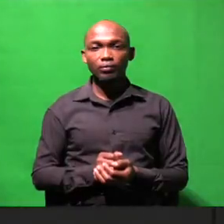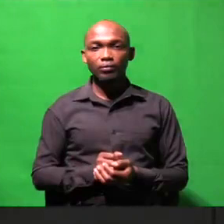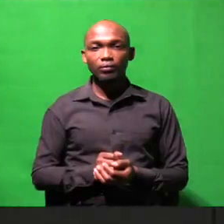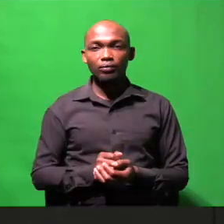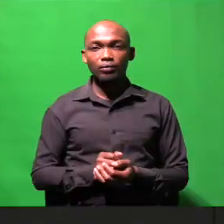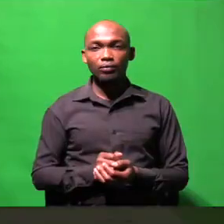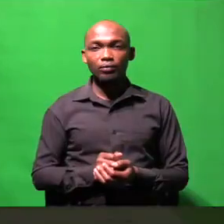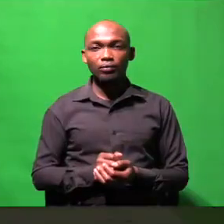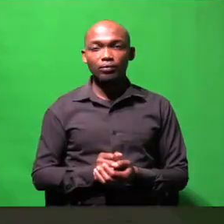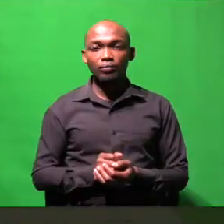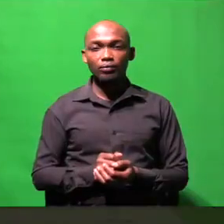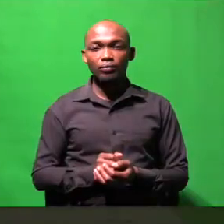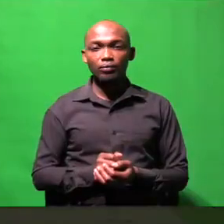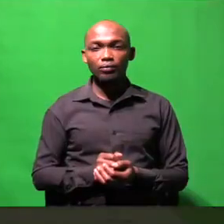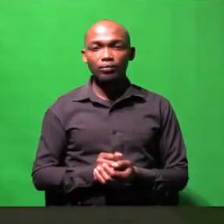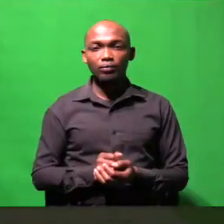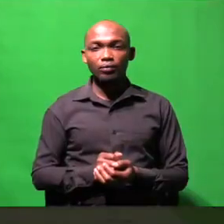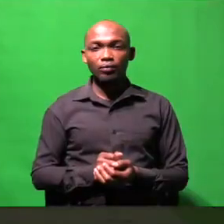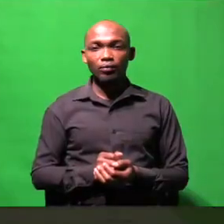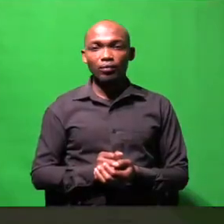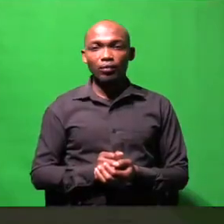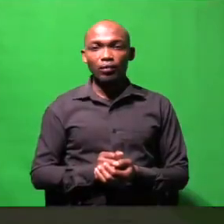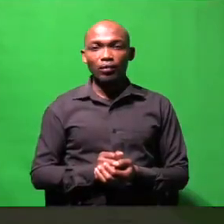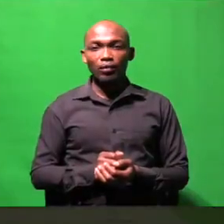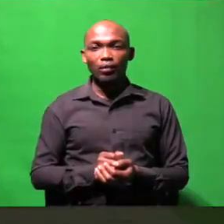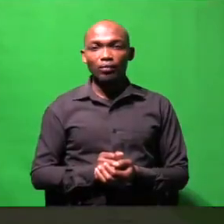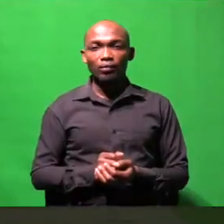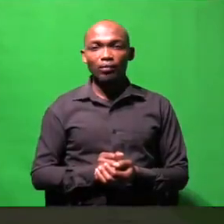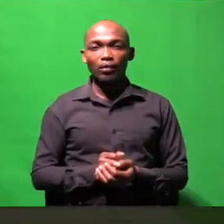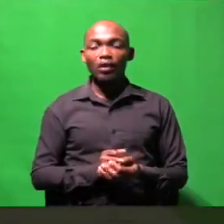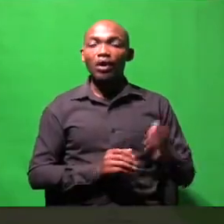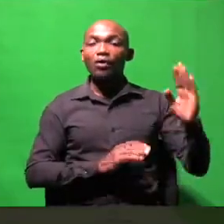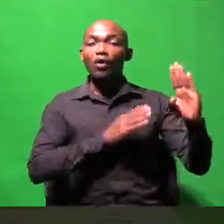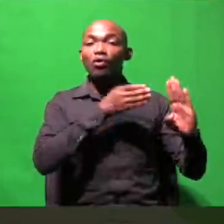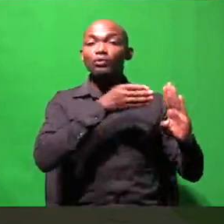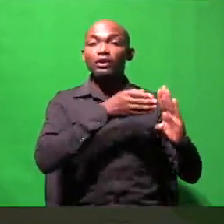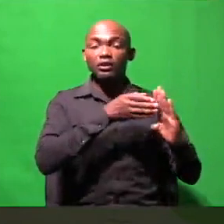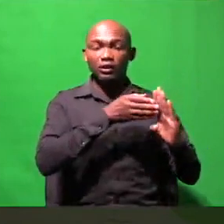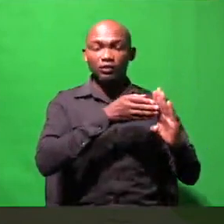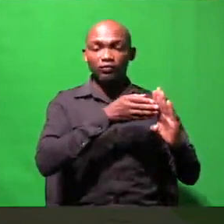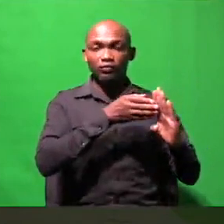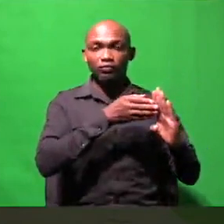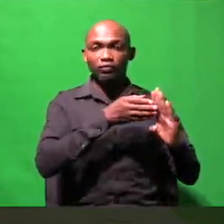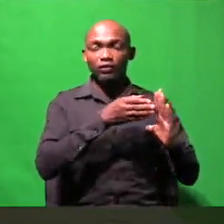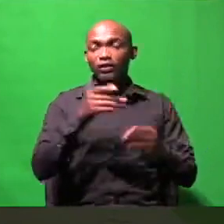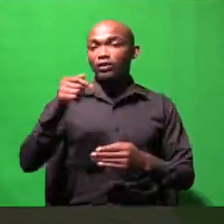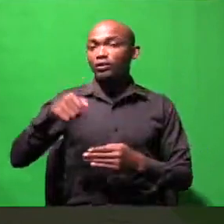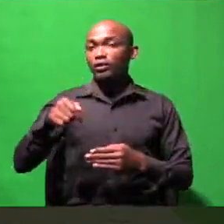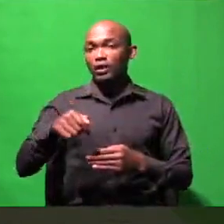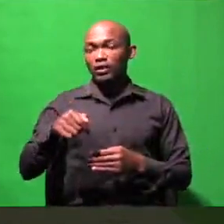So our objectives today, we have only one very important